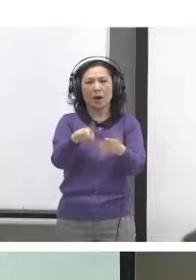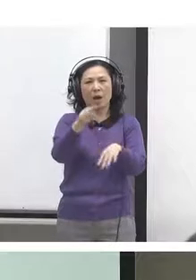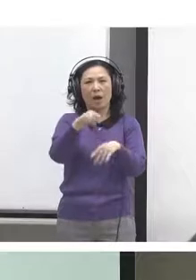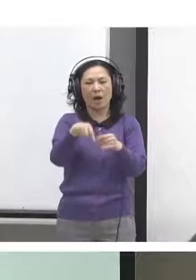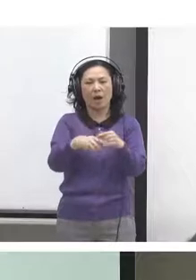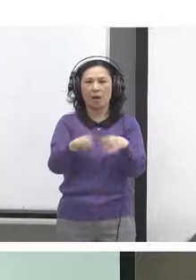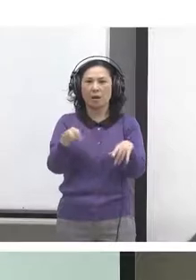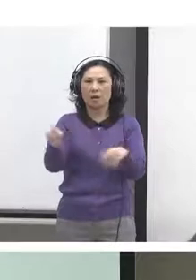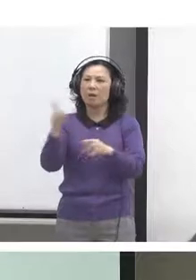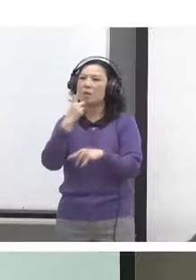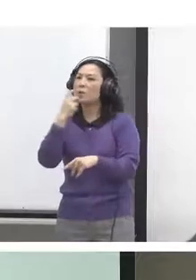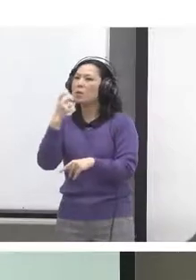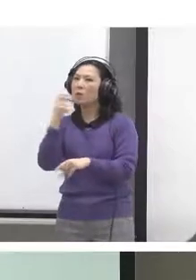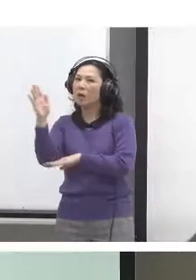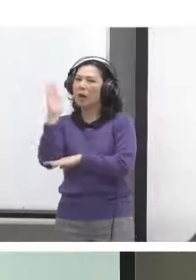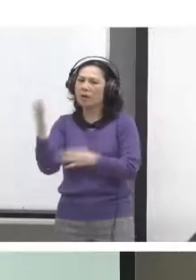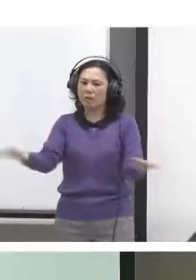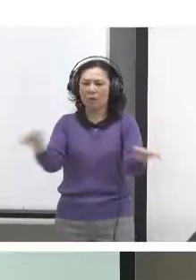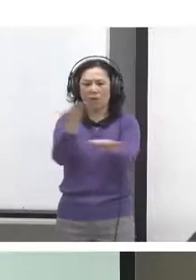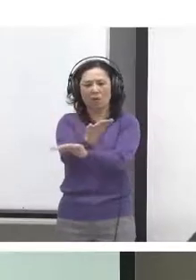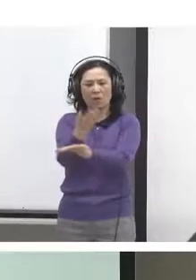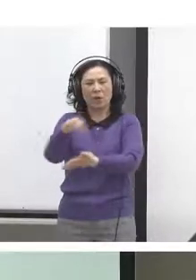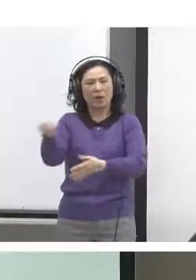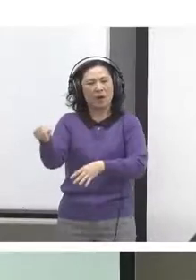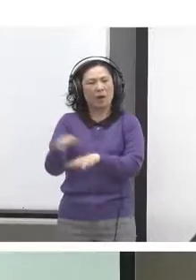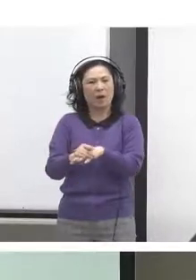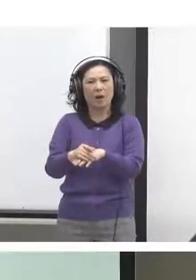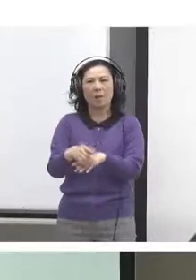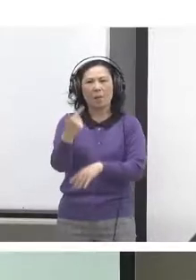slow processes. And